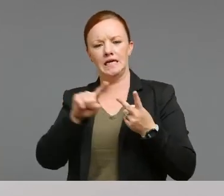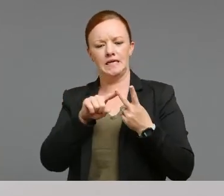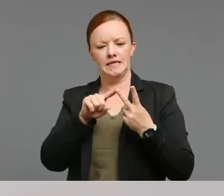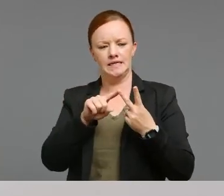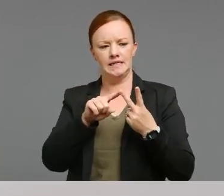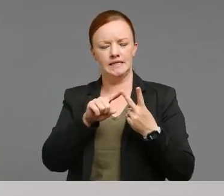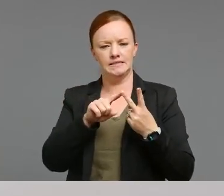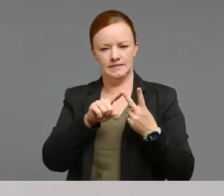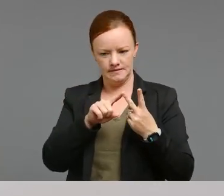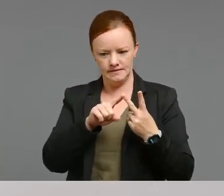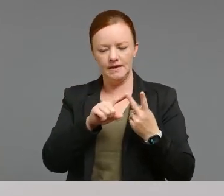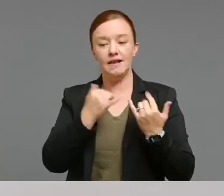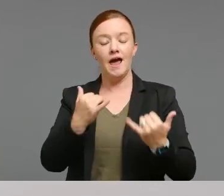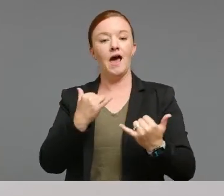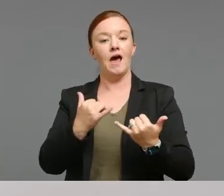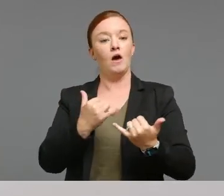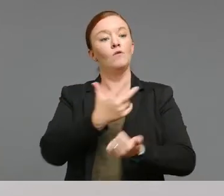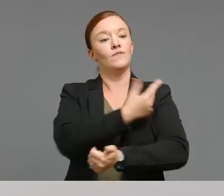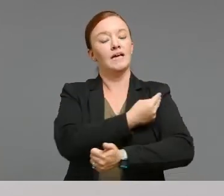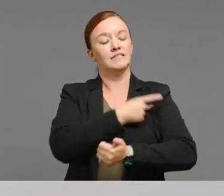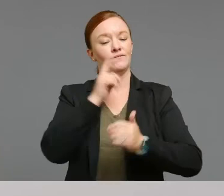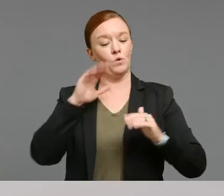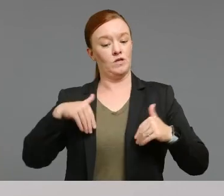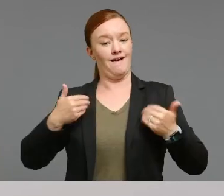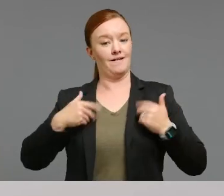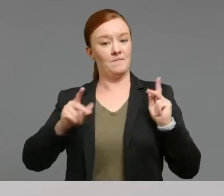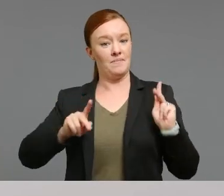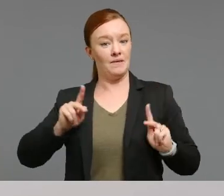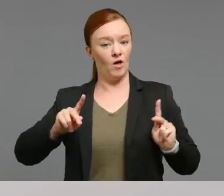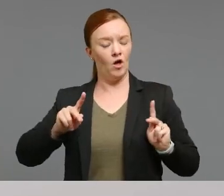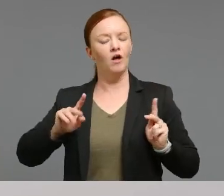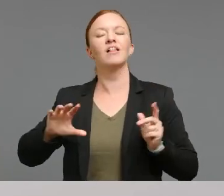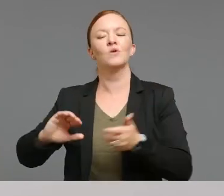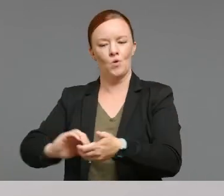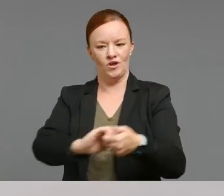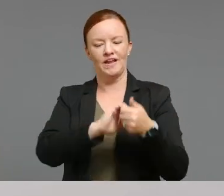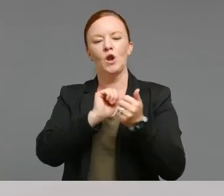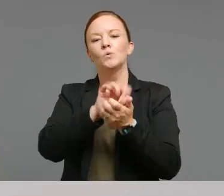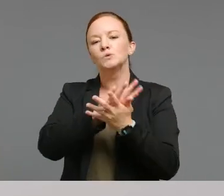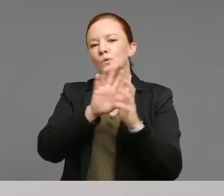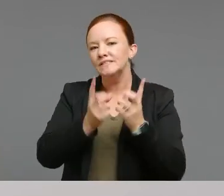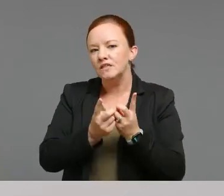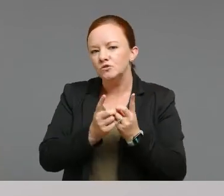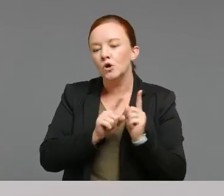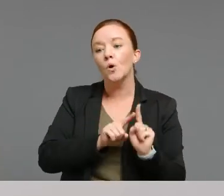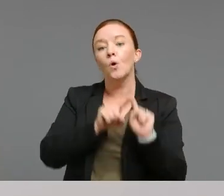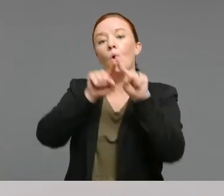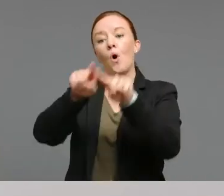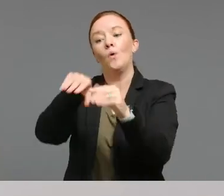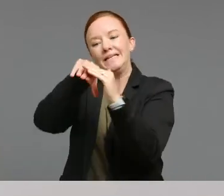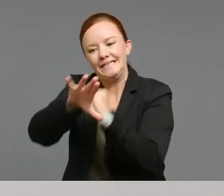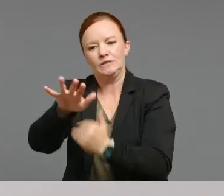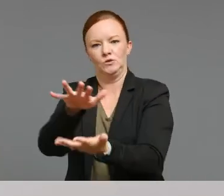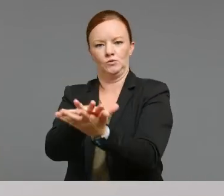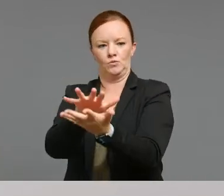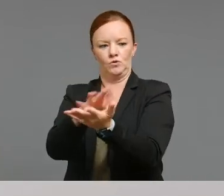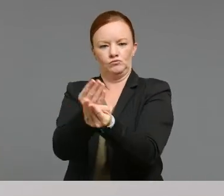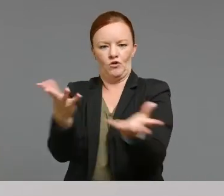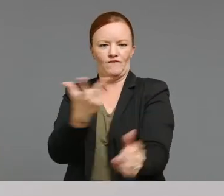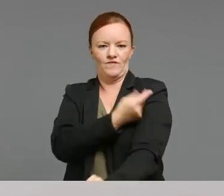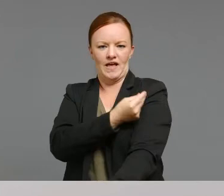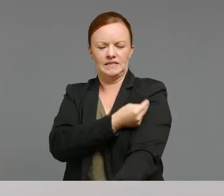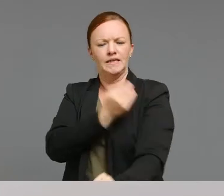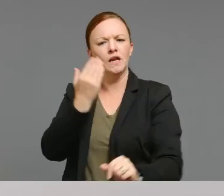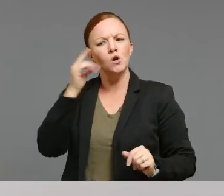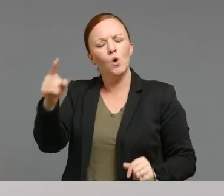they're vaccinating younger teens are coordinating with school districts and going directly into schools to do vaccination events. I know you've had